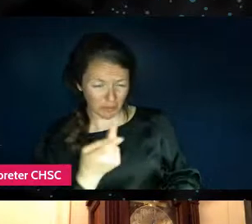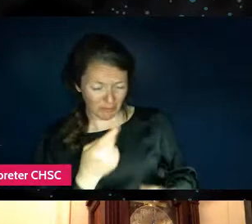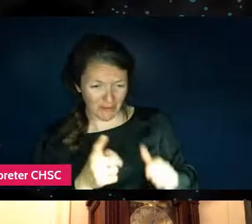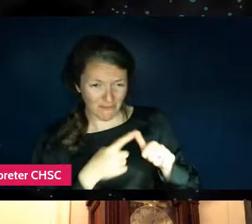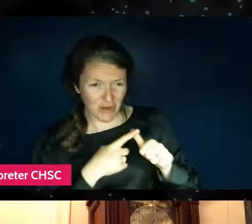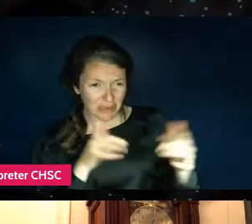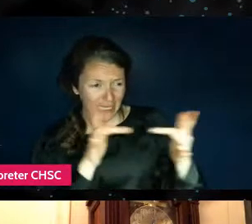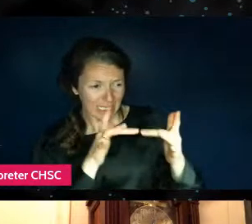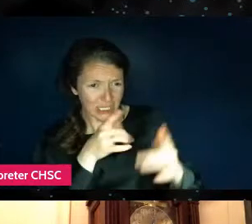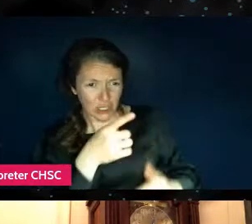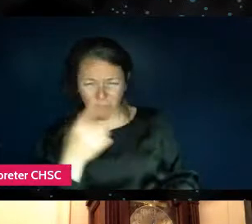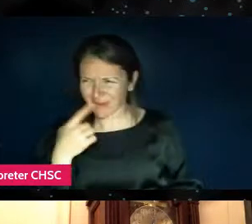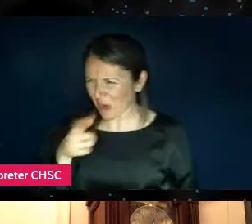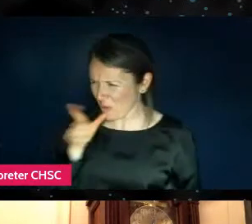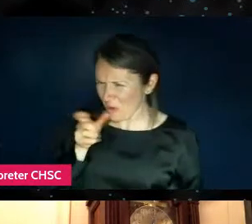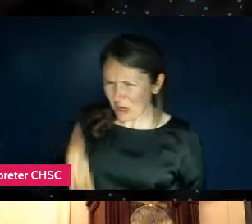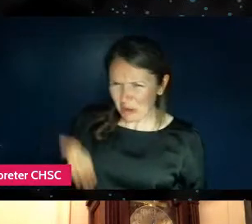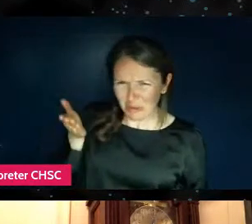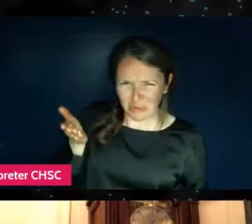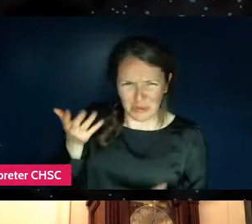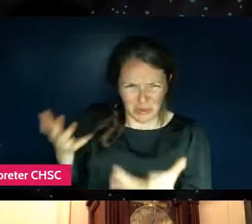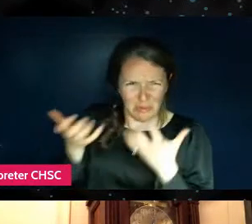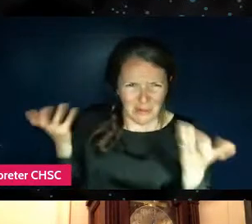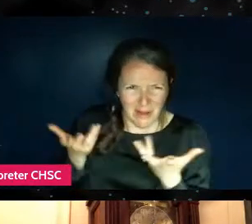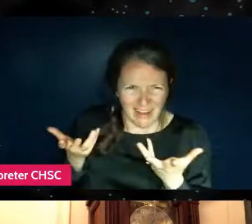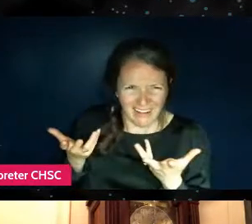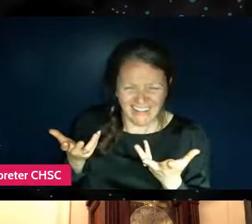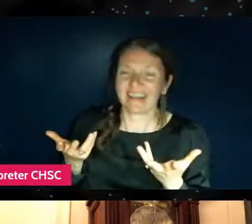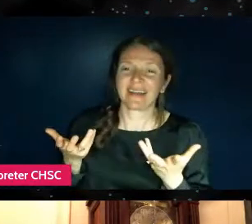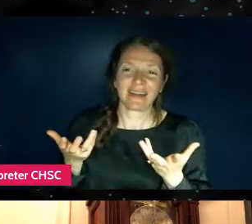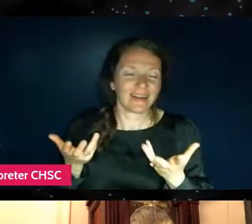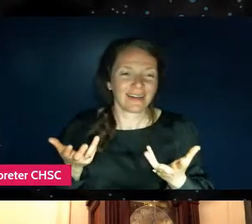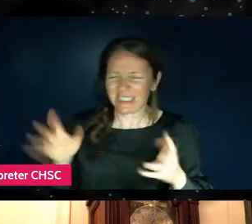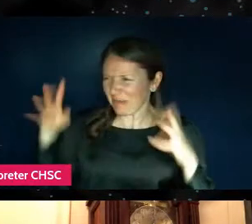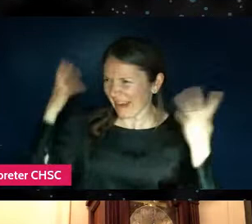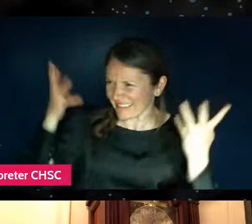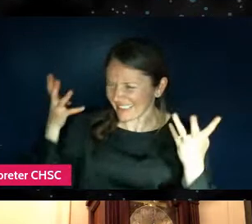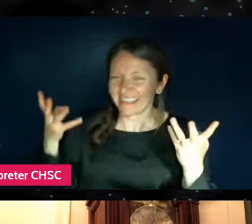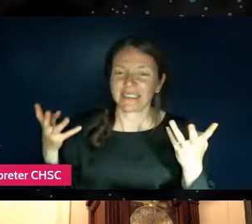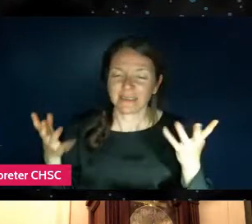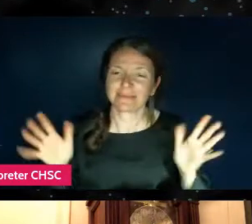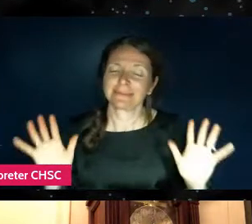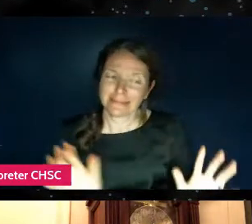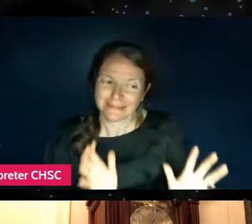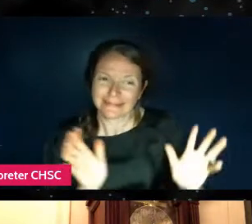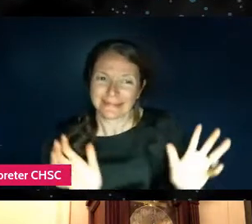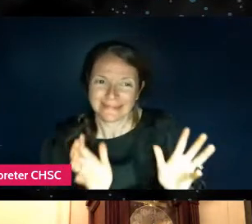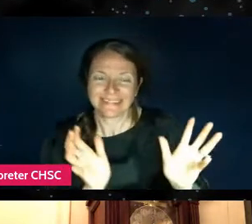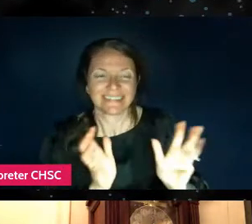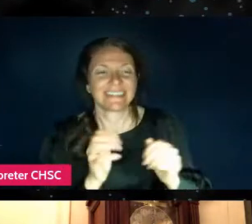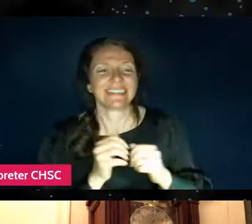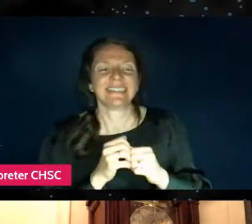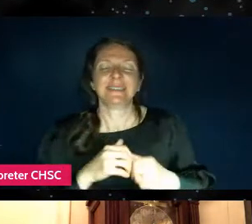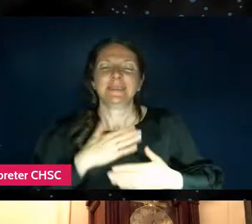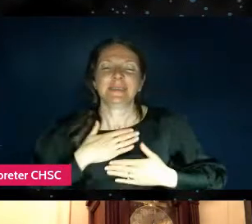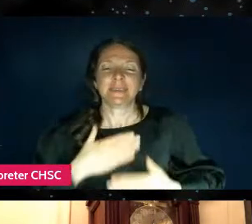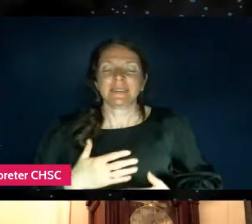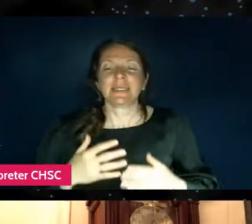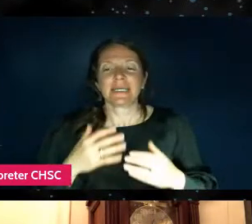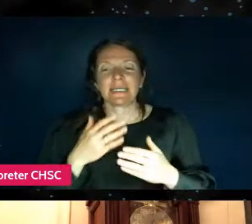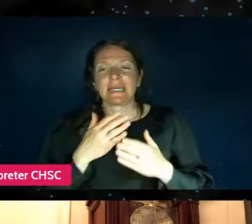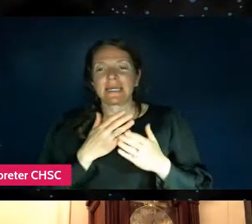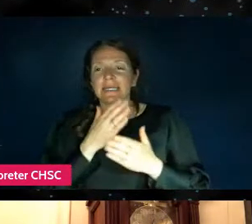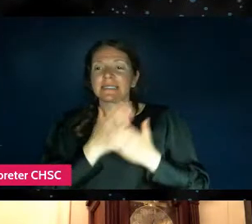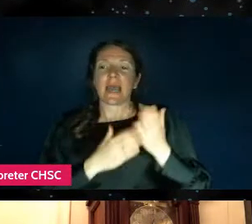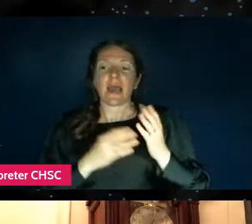want? I don't know. You know, like everyone was just like, you know, this is crazy. Some were a lot more reluctant to speak